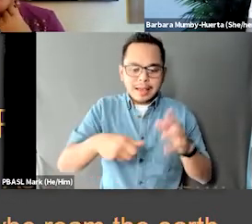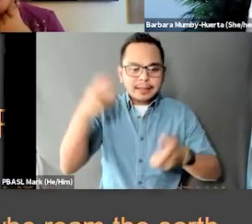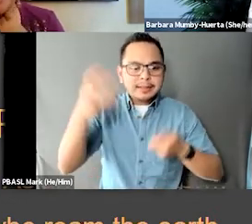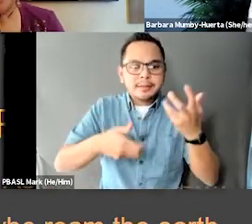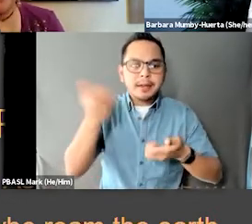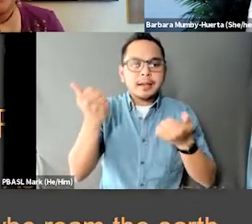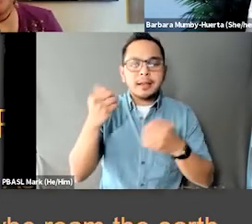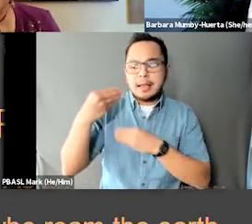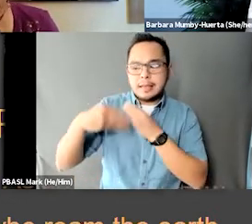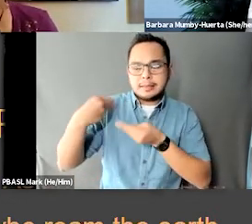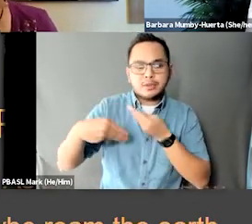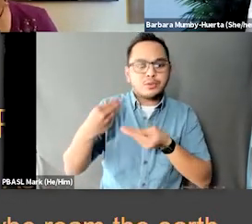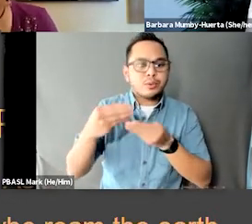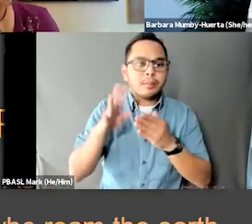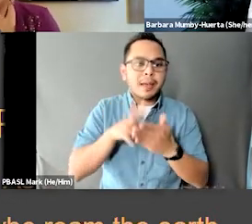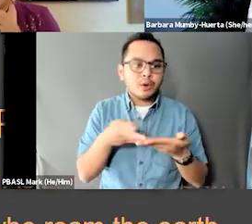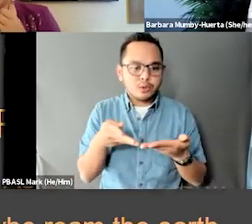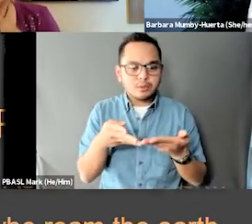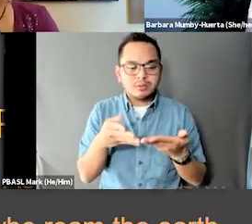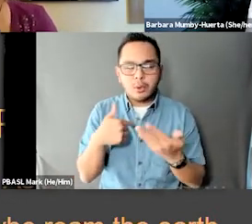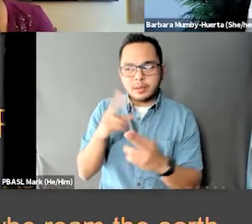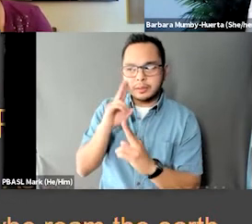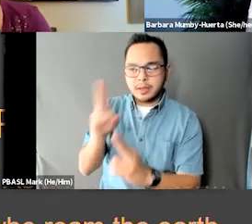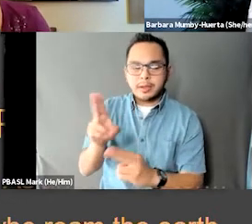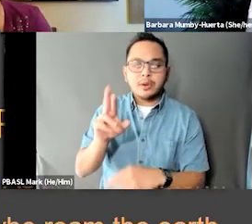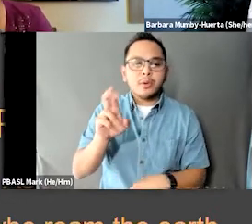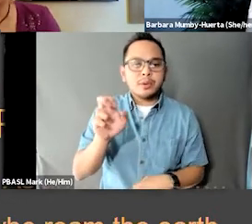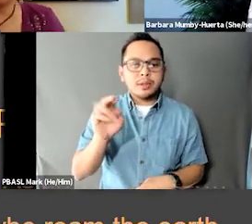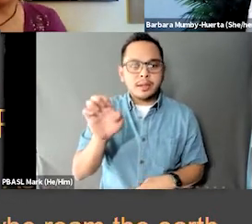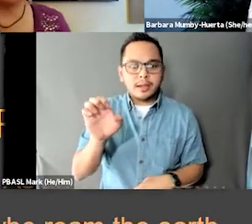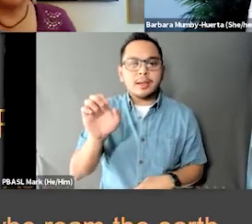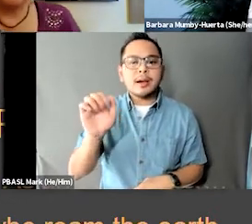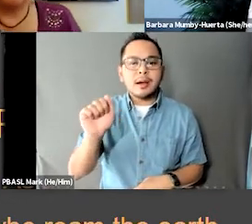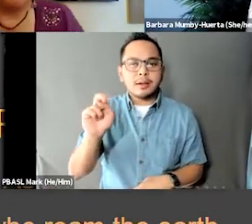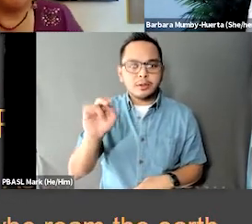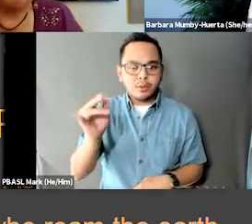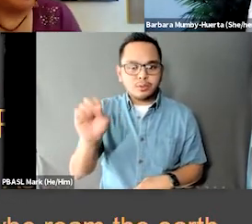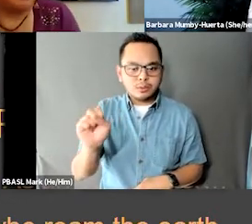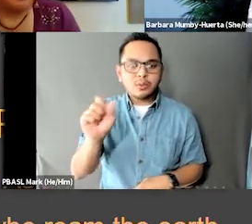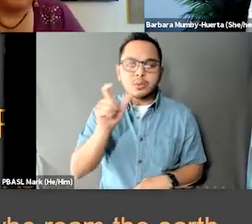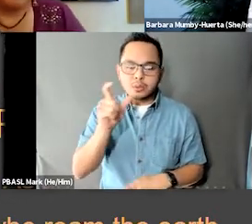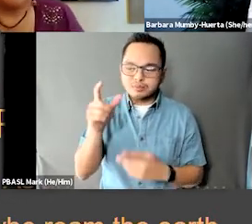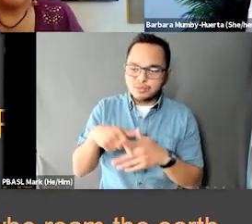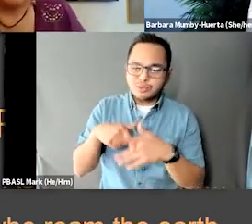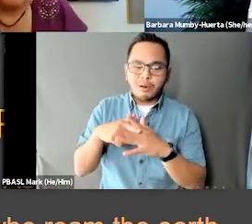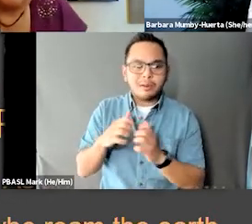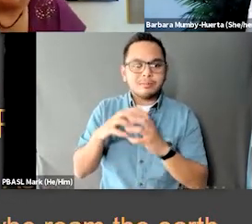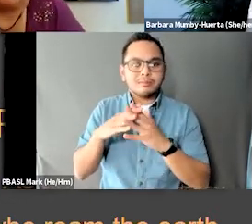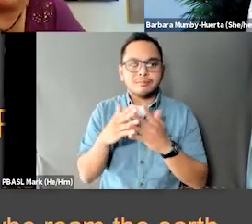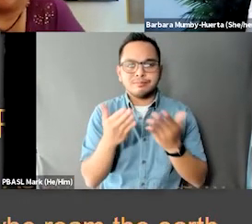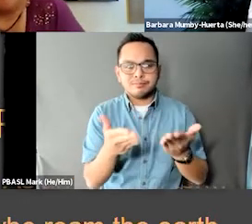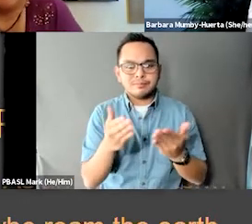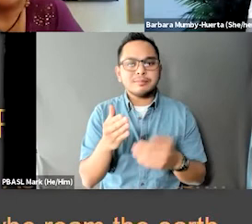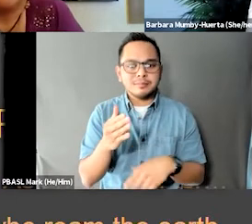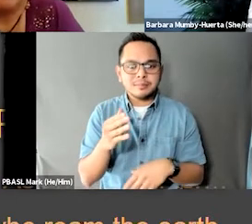Patterns. And I dedicated it to Renee Yanez, who started the Dia de los Muertos for multicultural artists